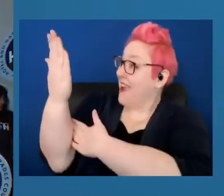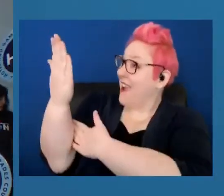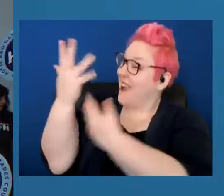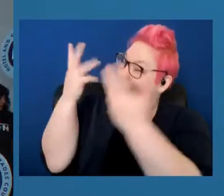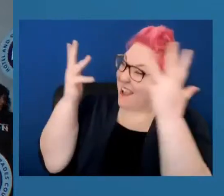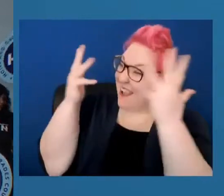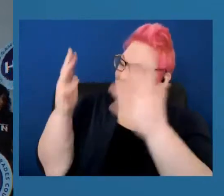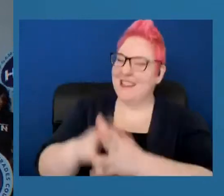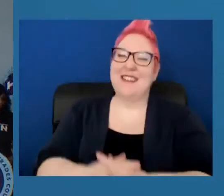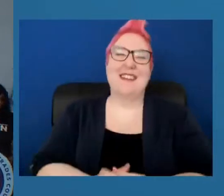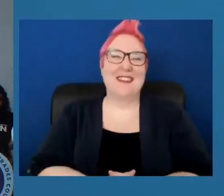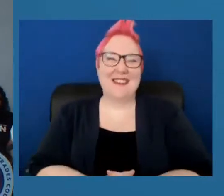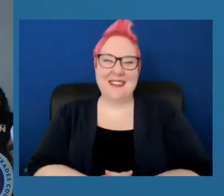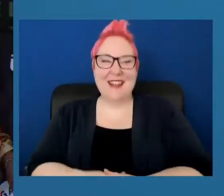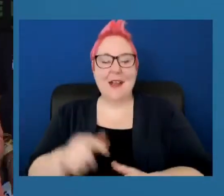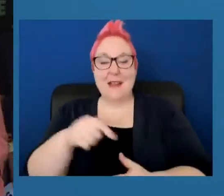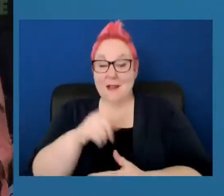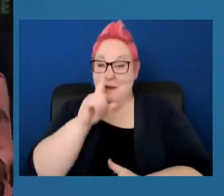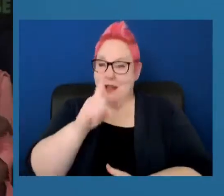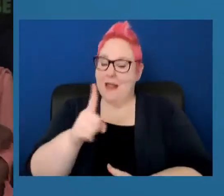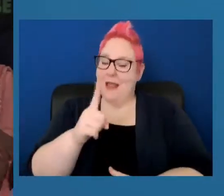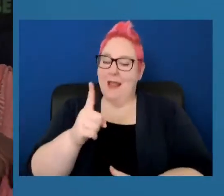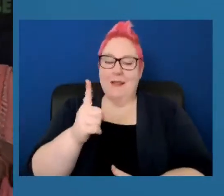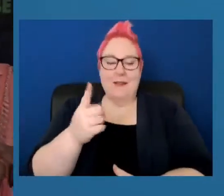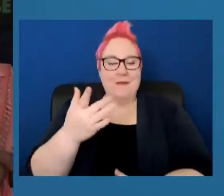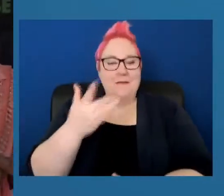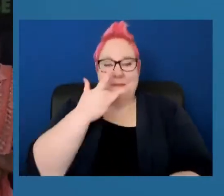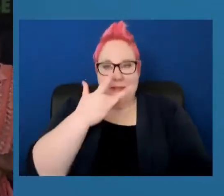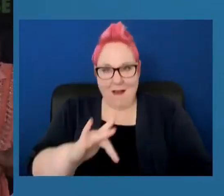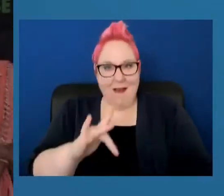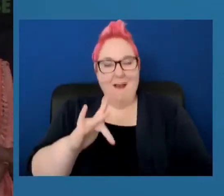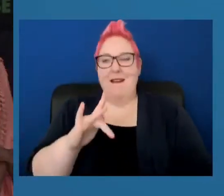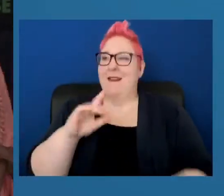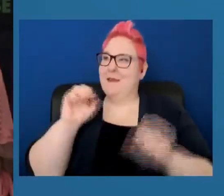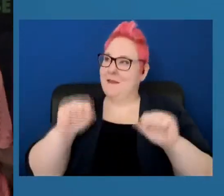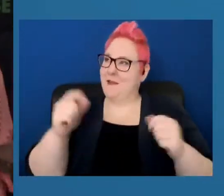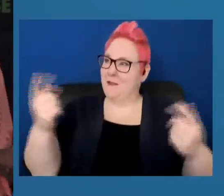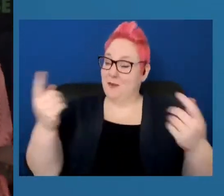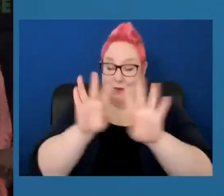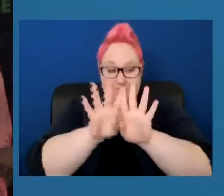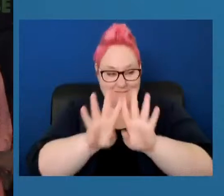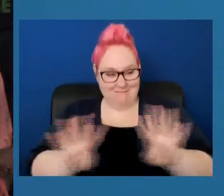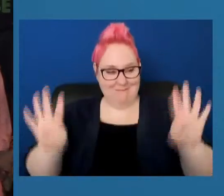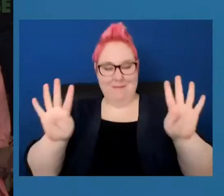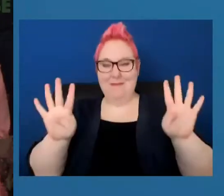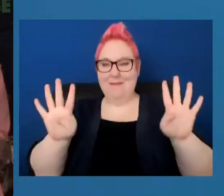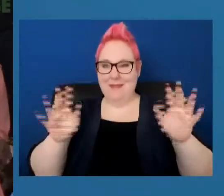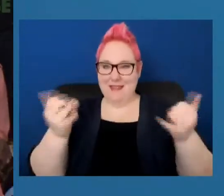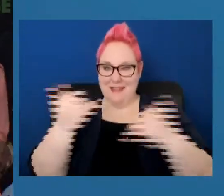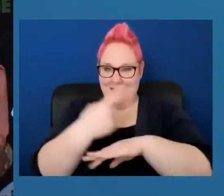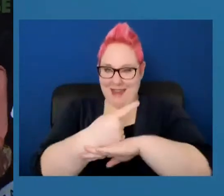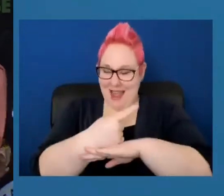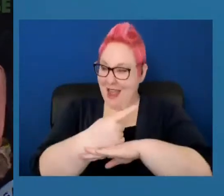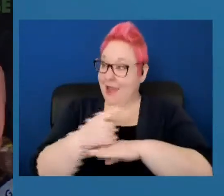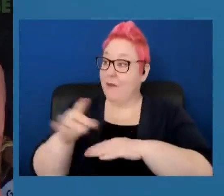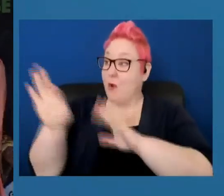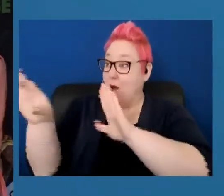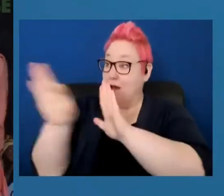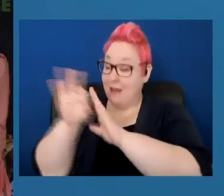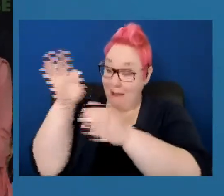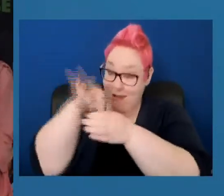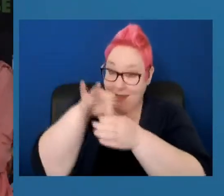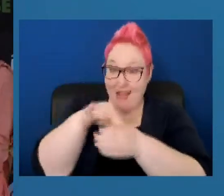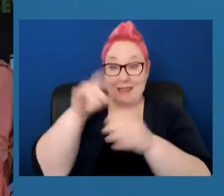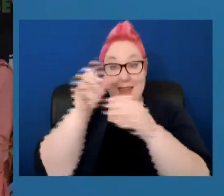morning. Look, it is a real privilege to be joined on the stage today by elected leaders that I consider to be the